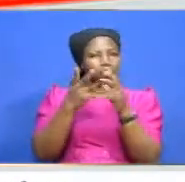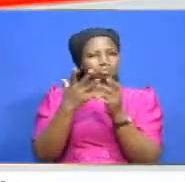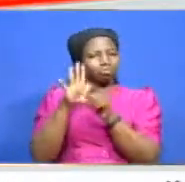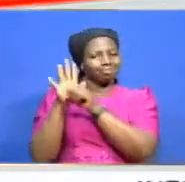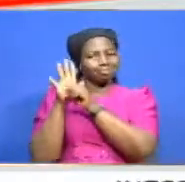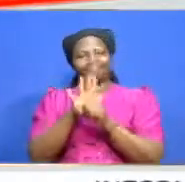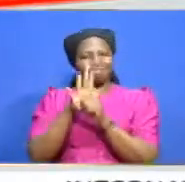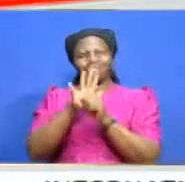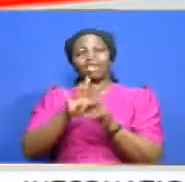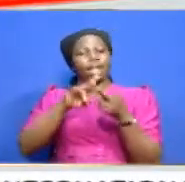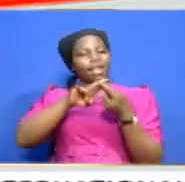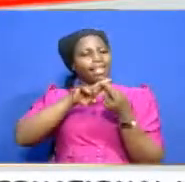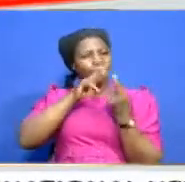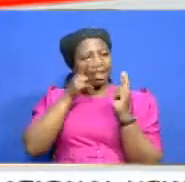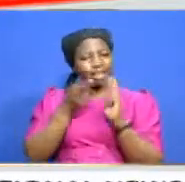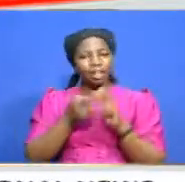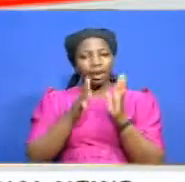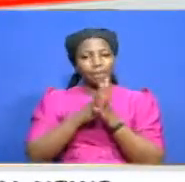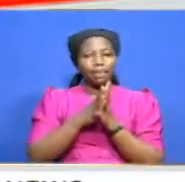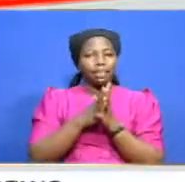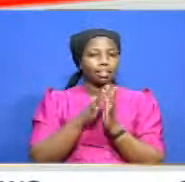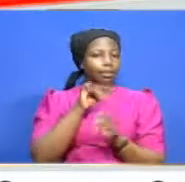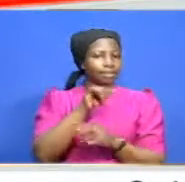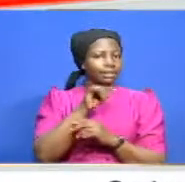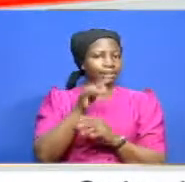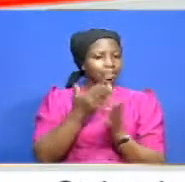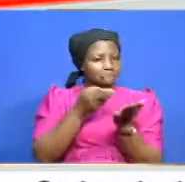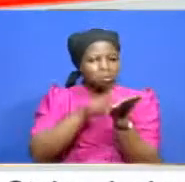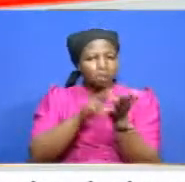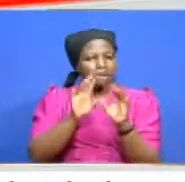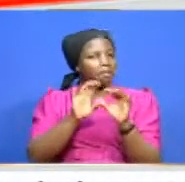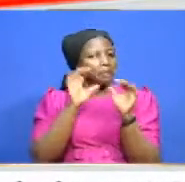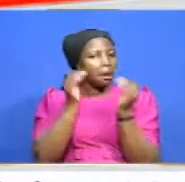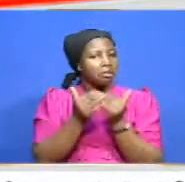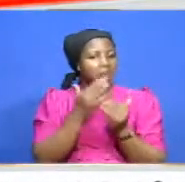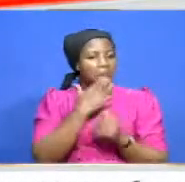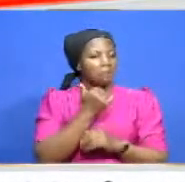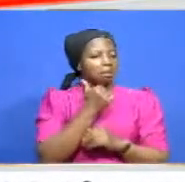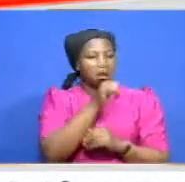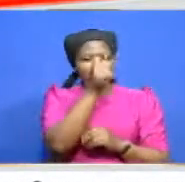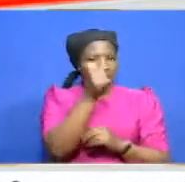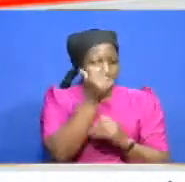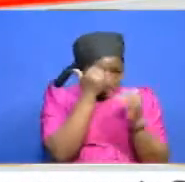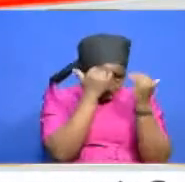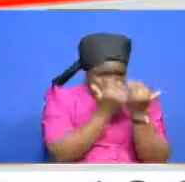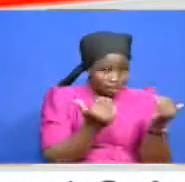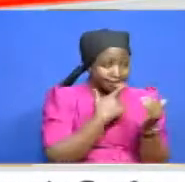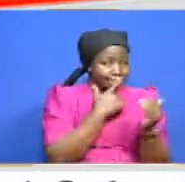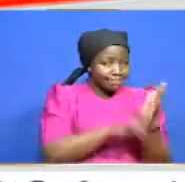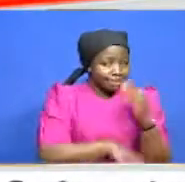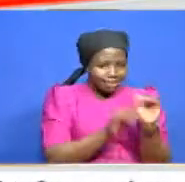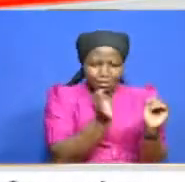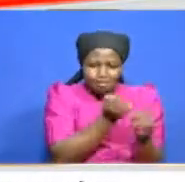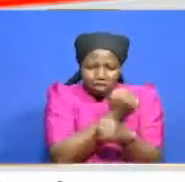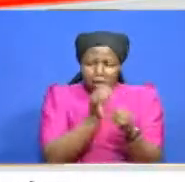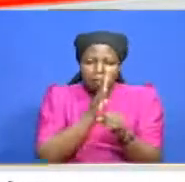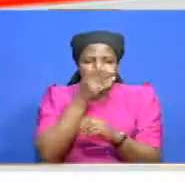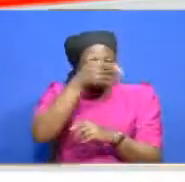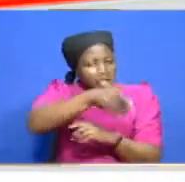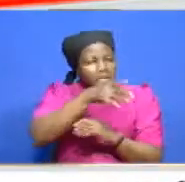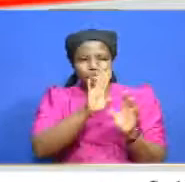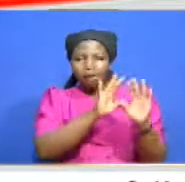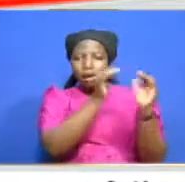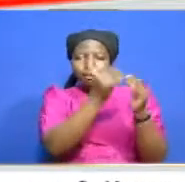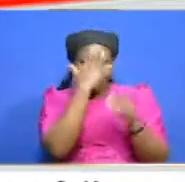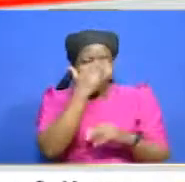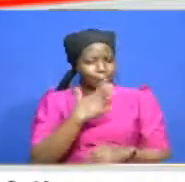with repetition. Because there are children who are saying, I cannot be at this age because I cannot be in this class because of